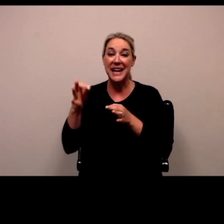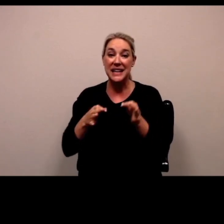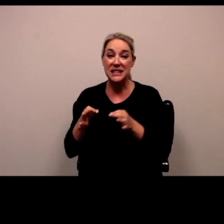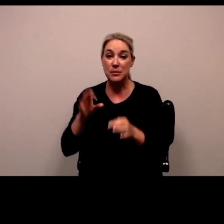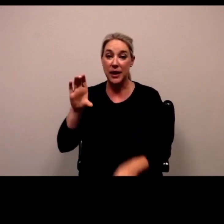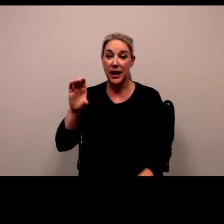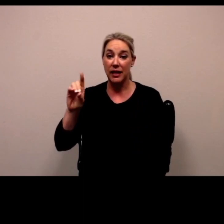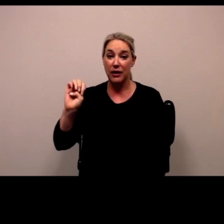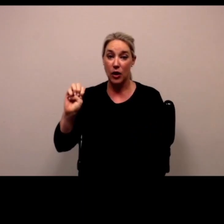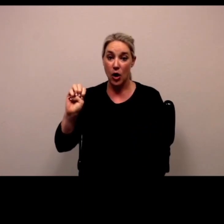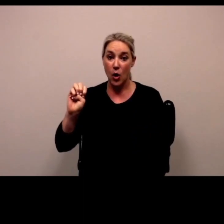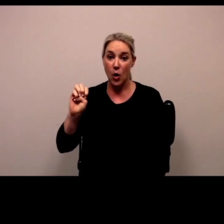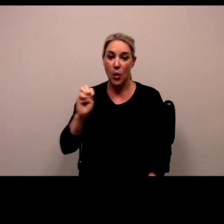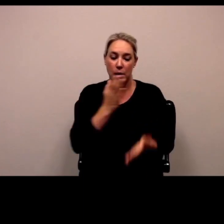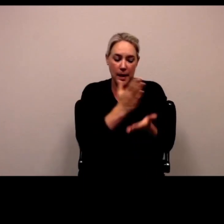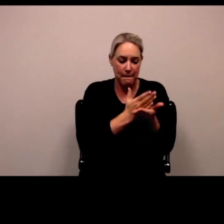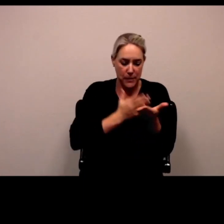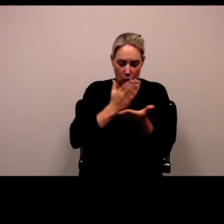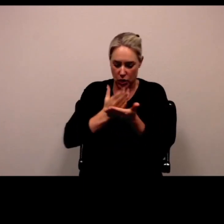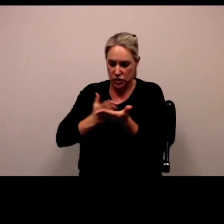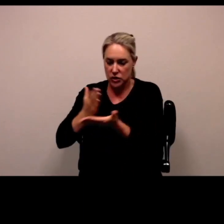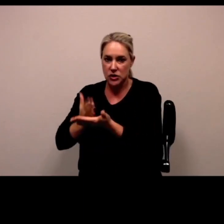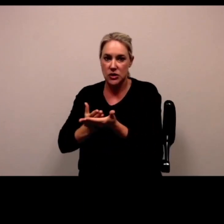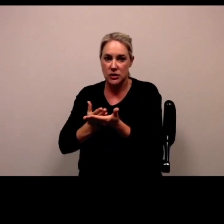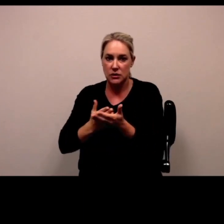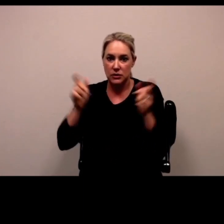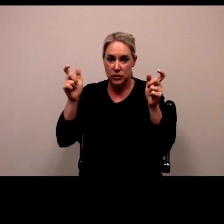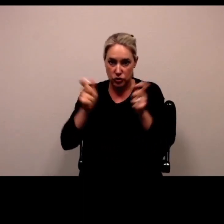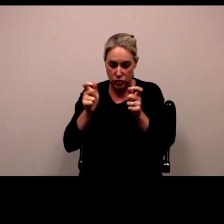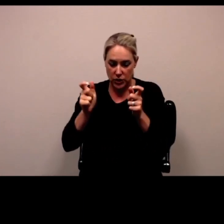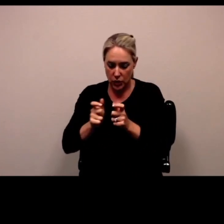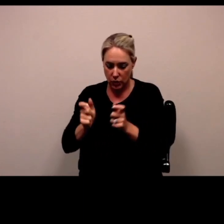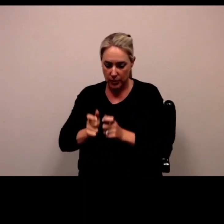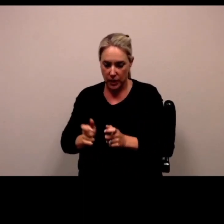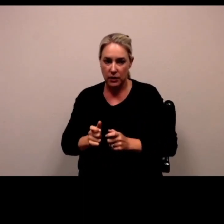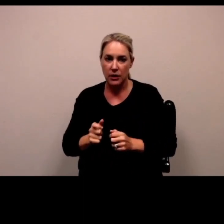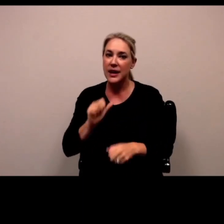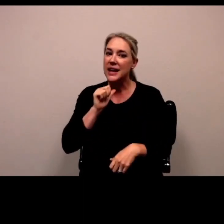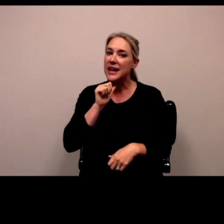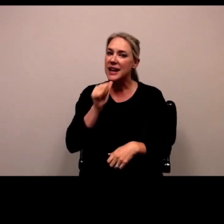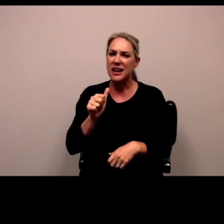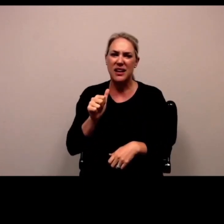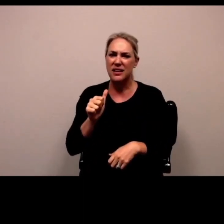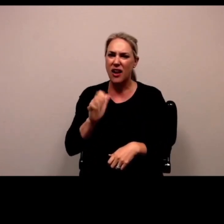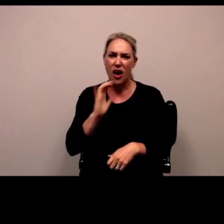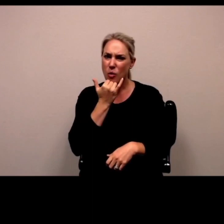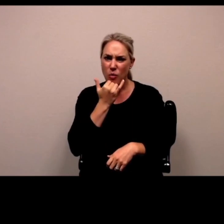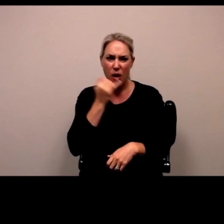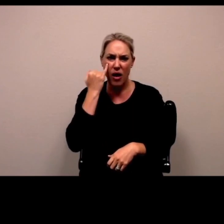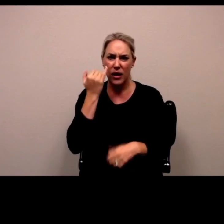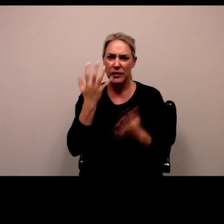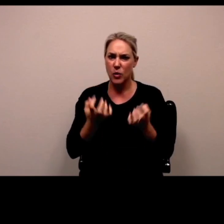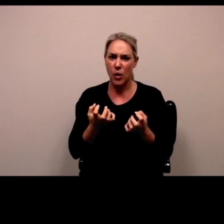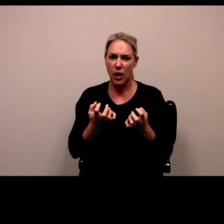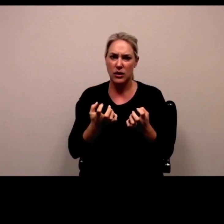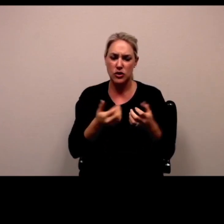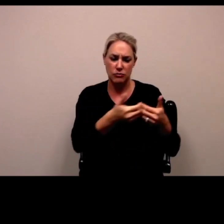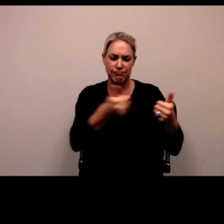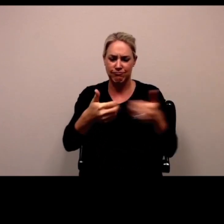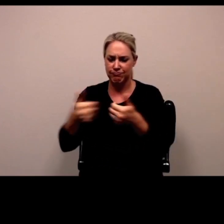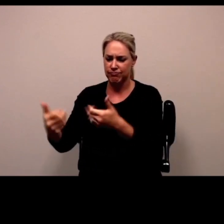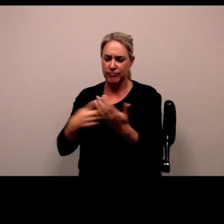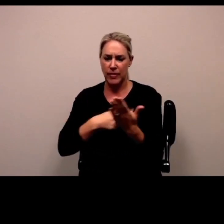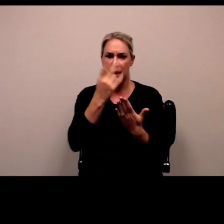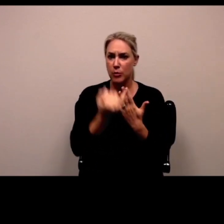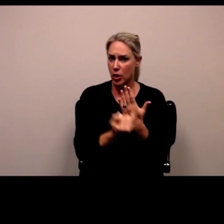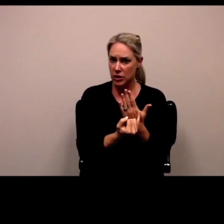and pieces. There's nothing wrong with remixing a project. There's nothing wrong with investigating how someone did a project, because